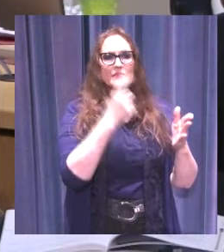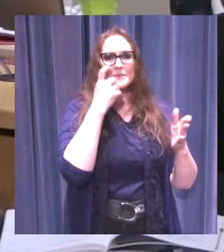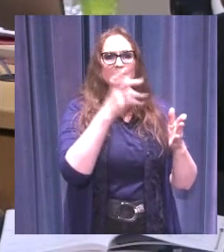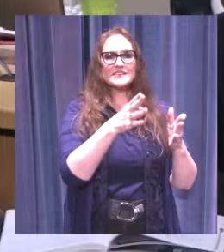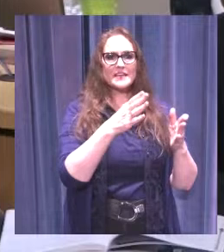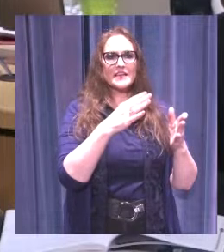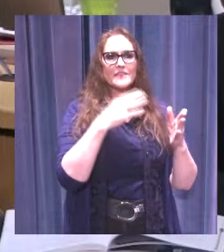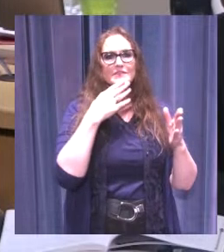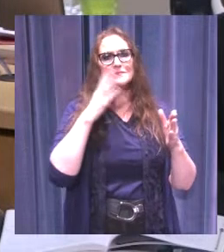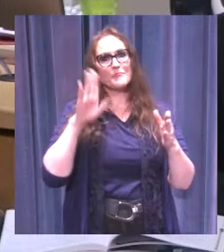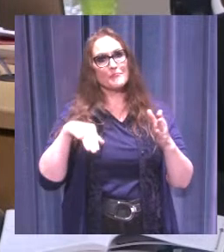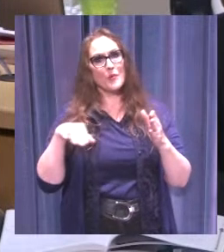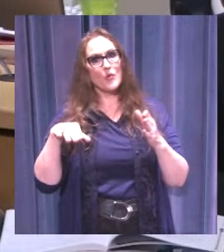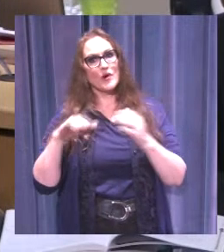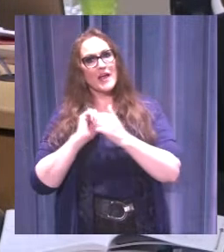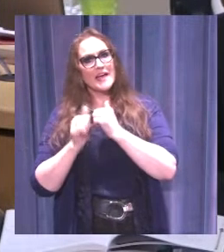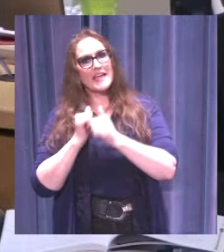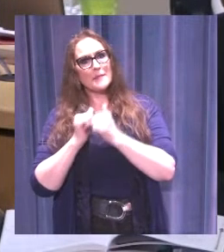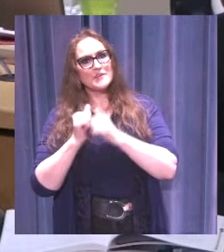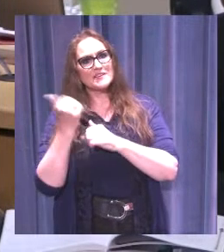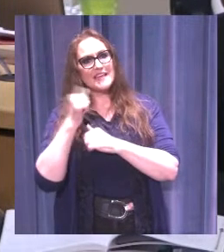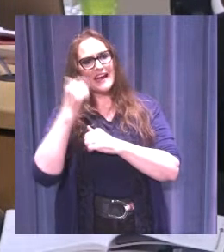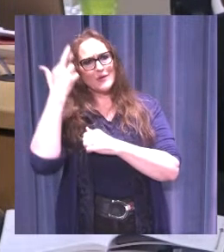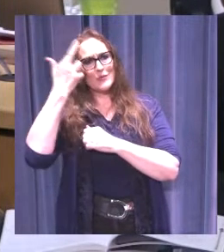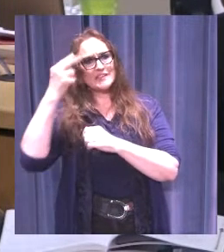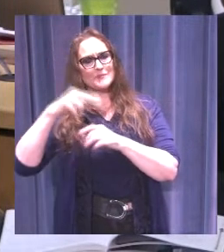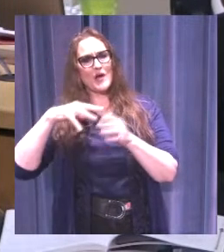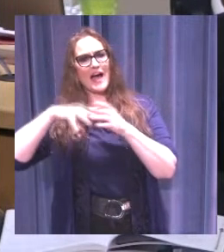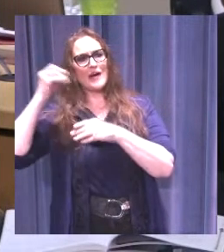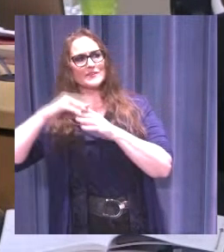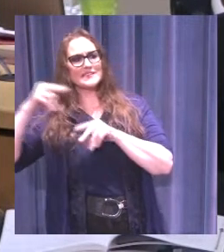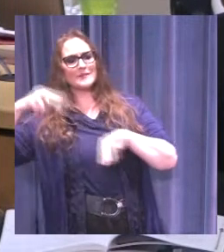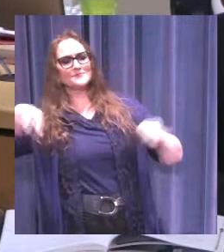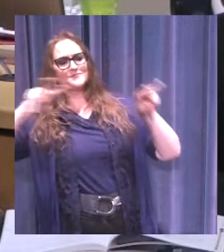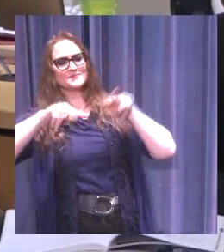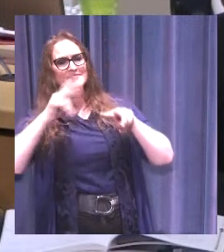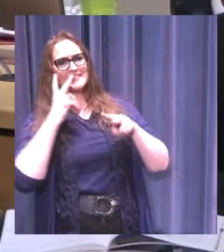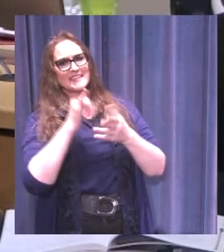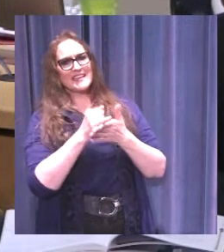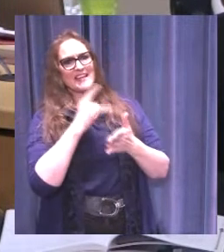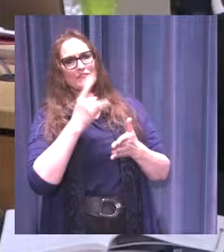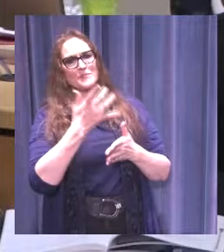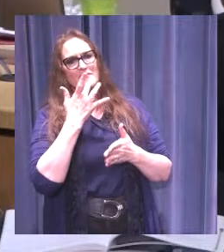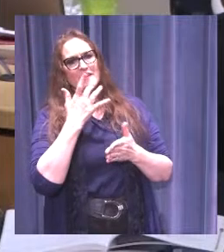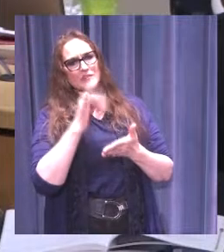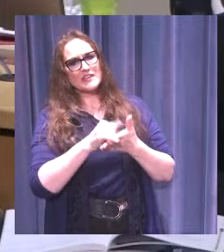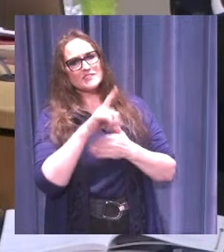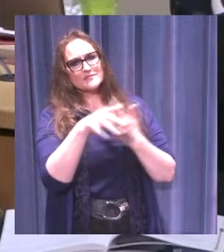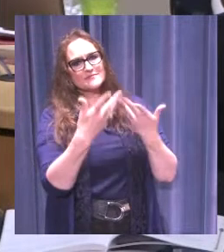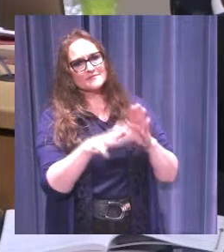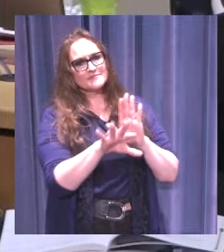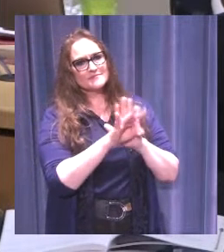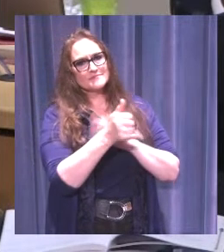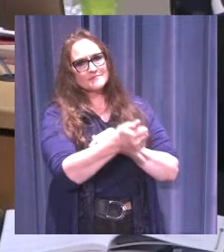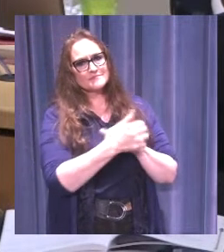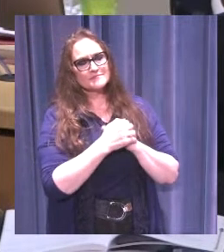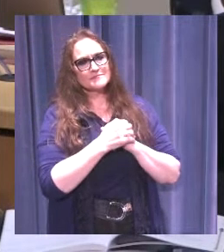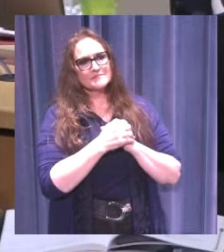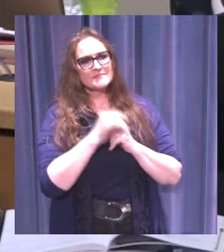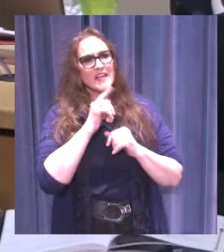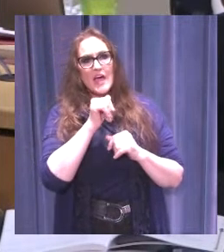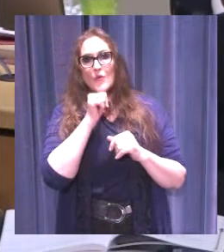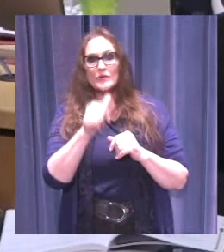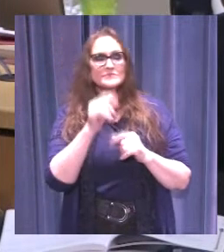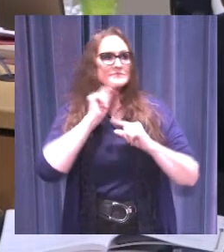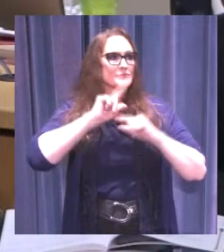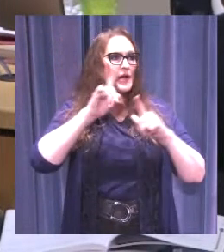poor competition. Any reasonable outside observer can see this from the favoritism that it is. I will not be at all